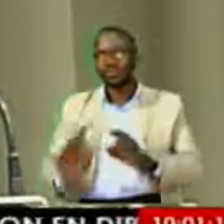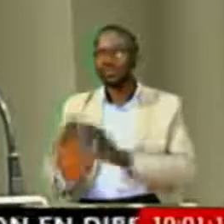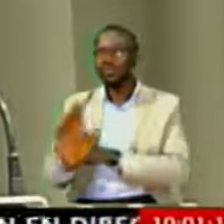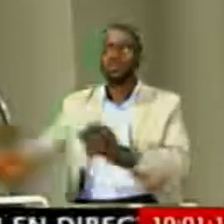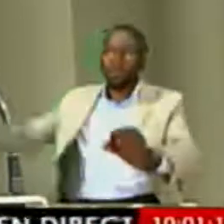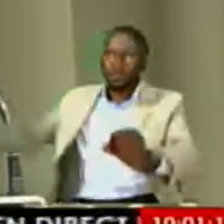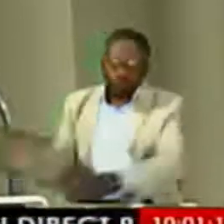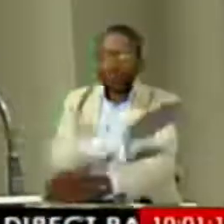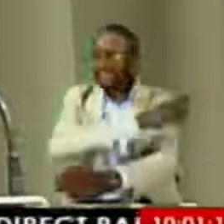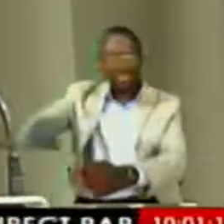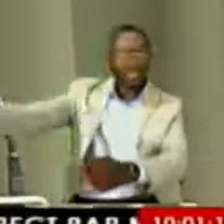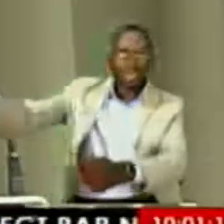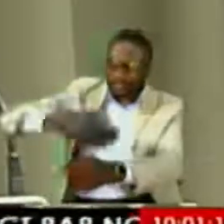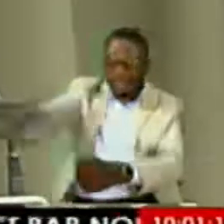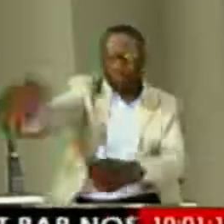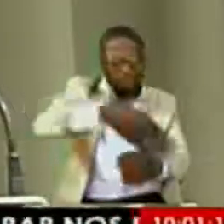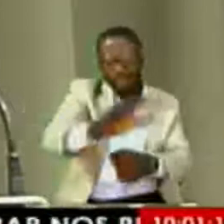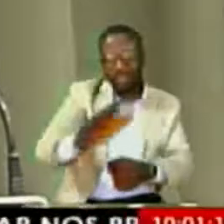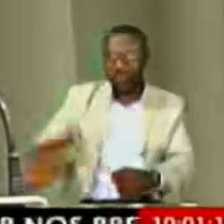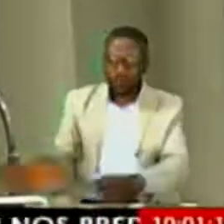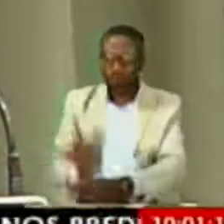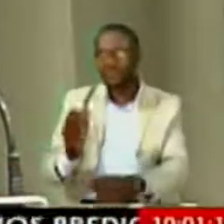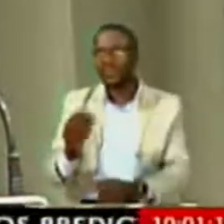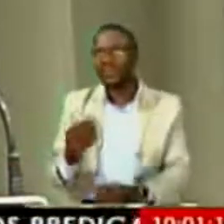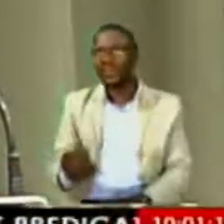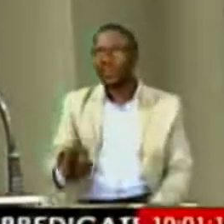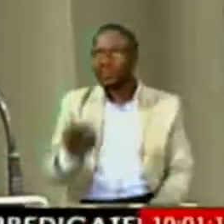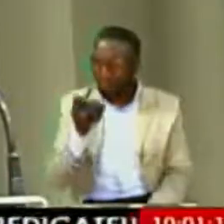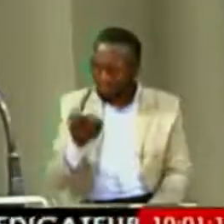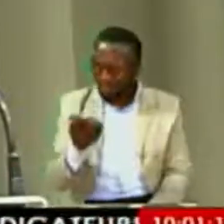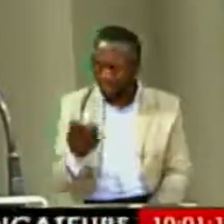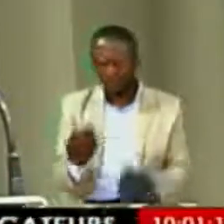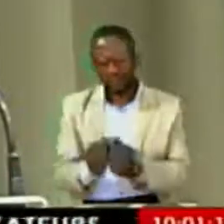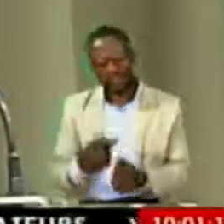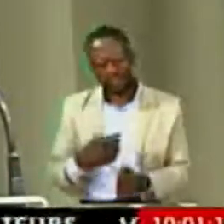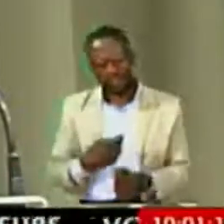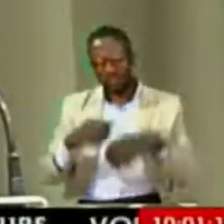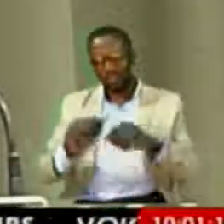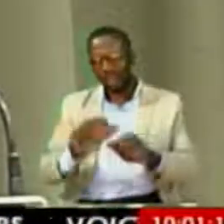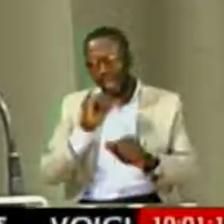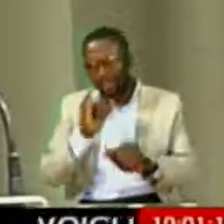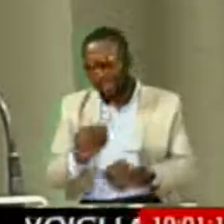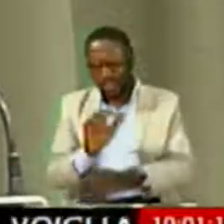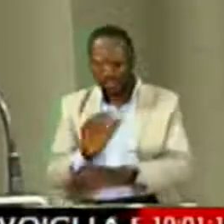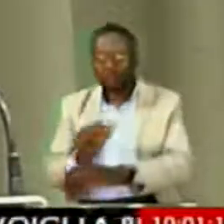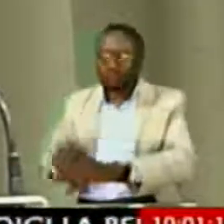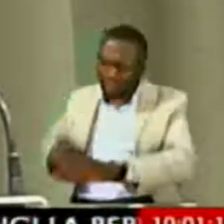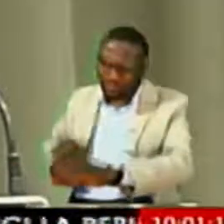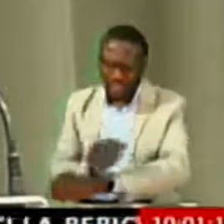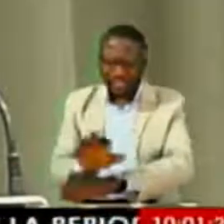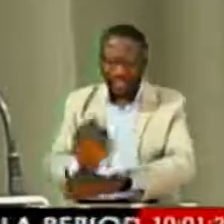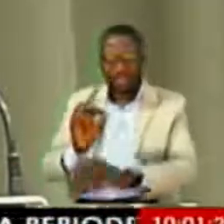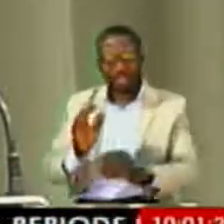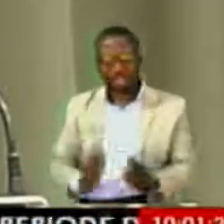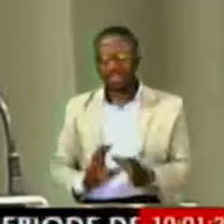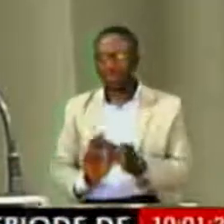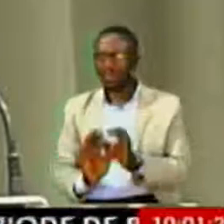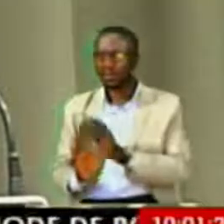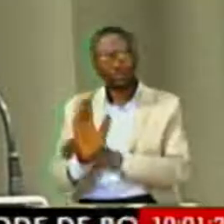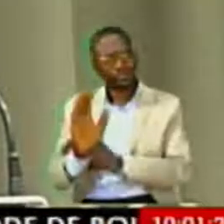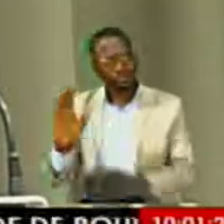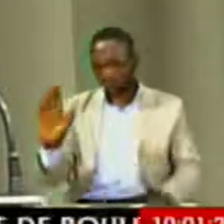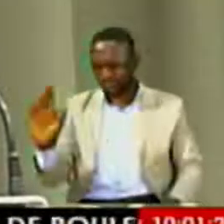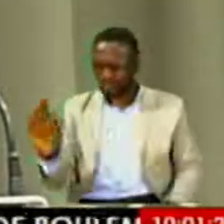renvoie. But God rejects them. You and I should not be accusers of elect. Ah,